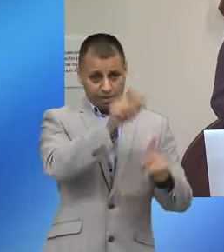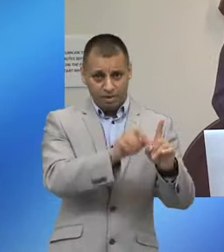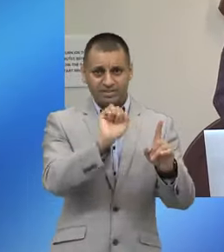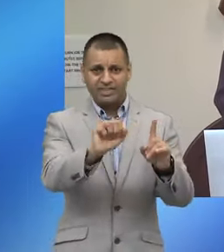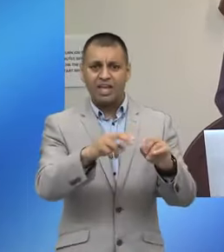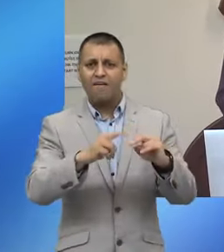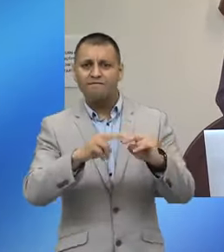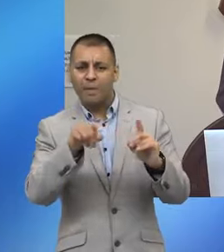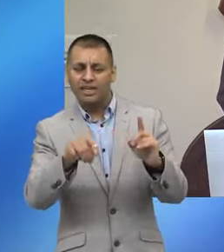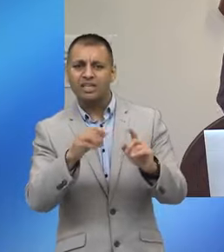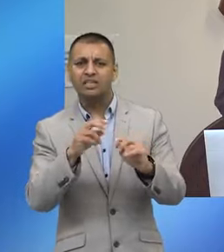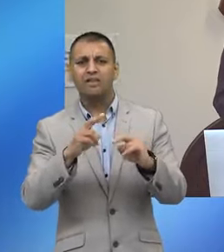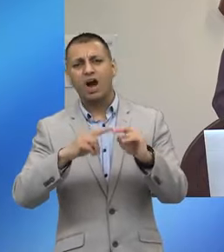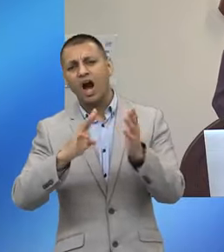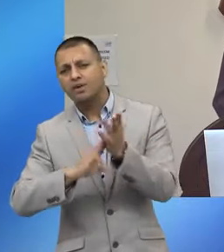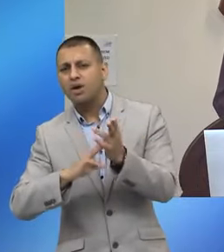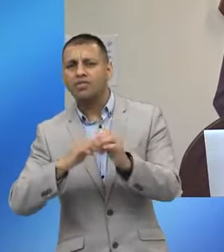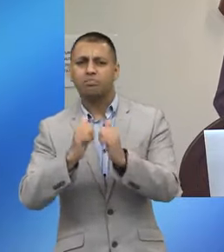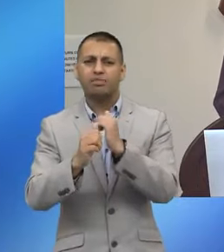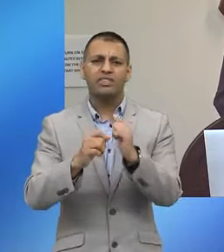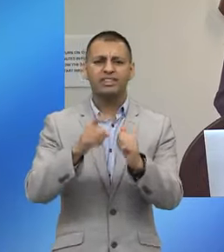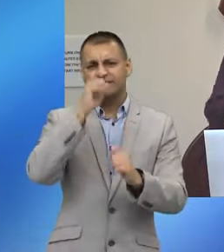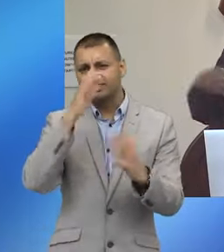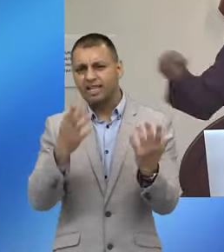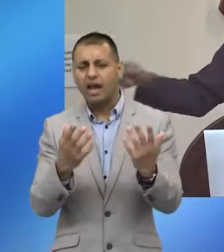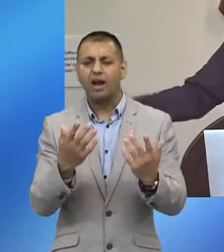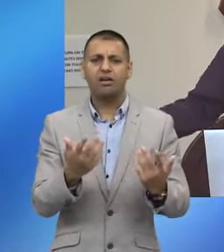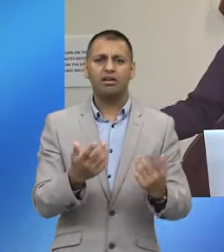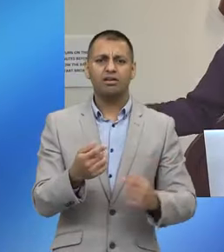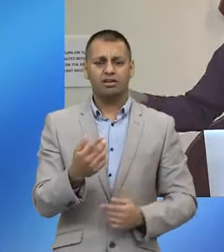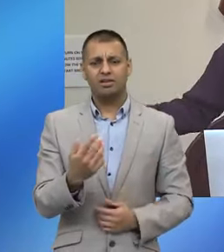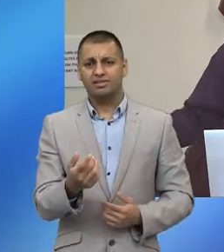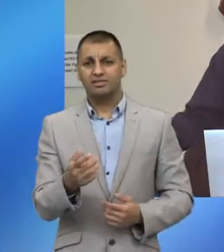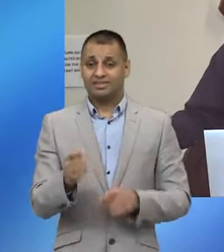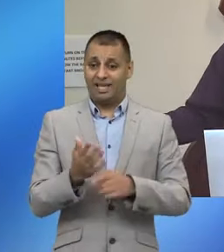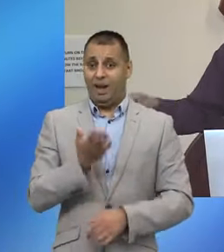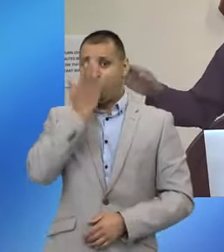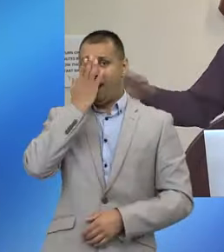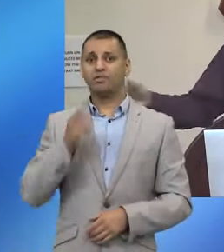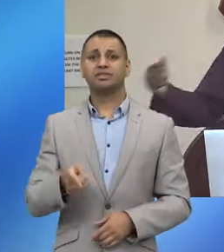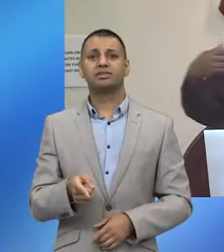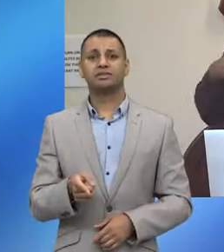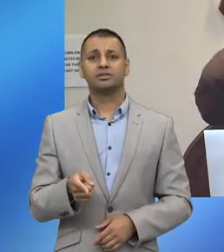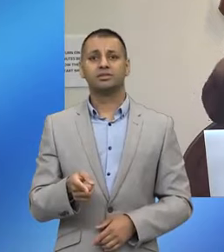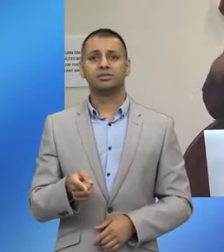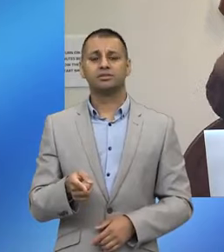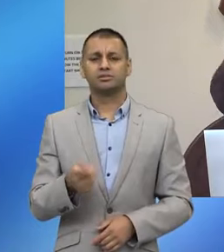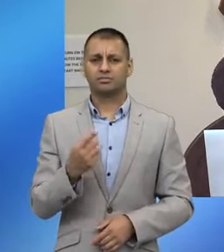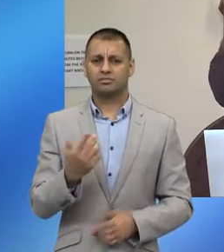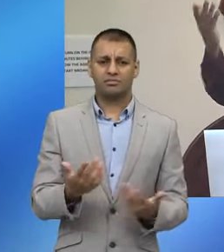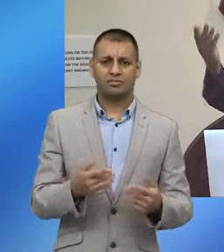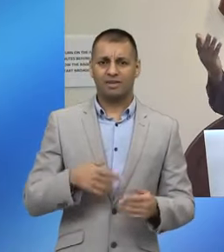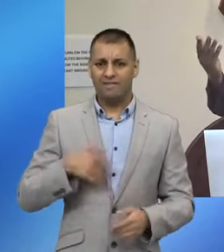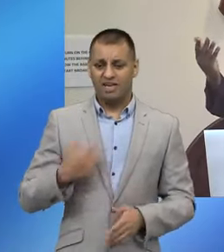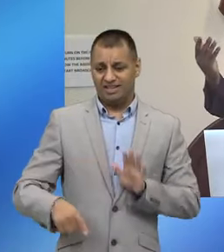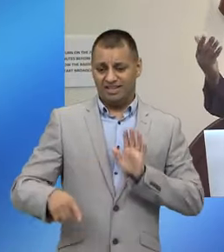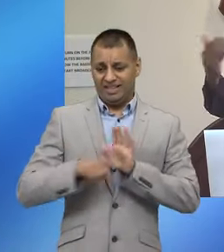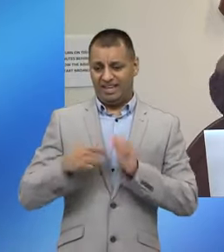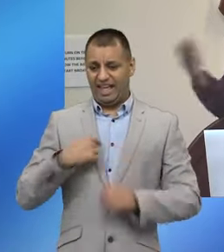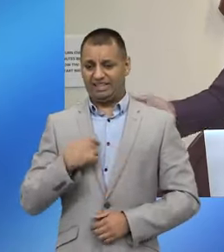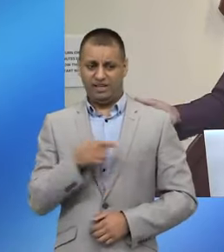they were embarrassed as a result of their condition. If a person had a relative who was handicapped, he thought that that reflected on him